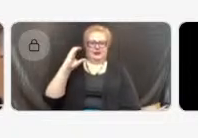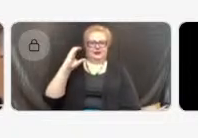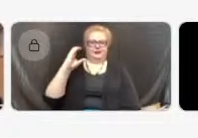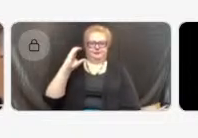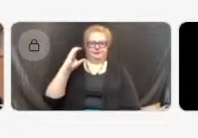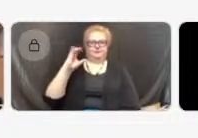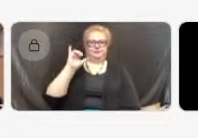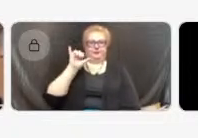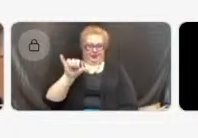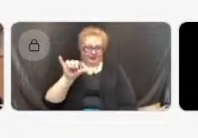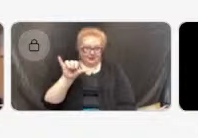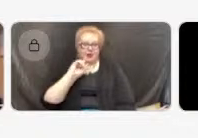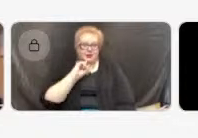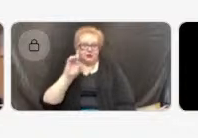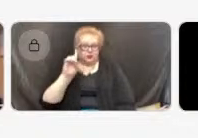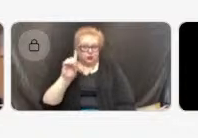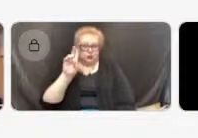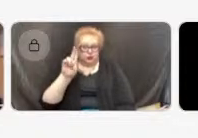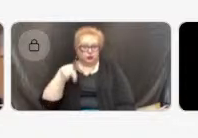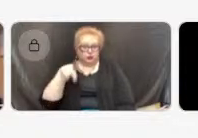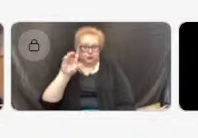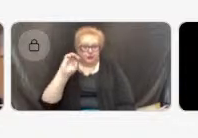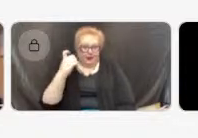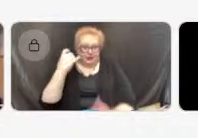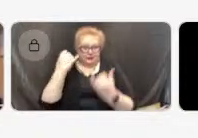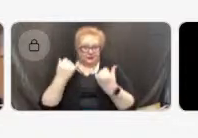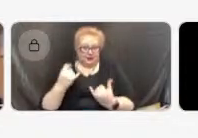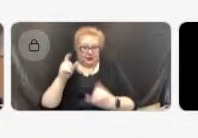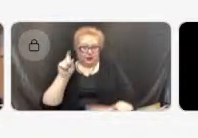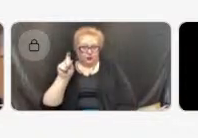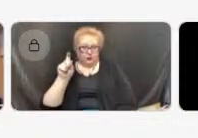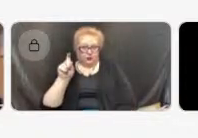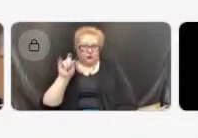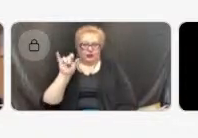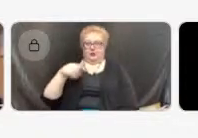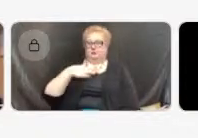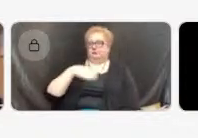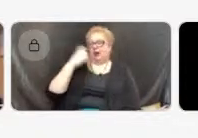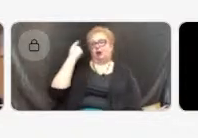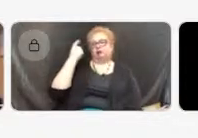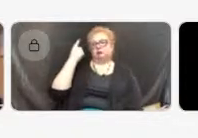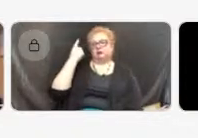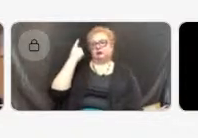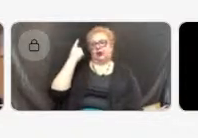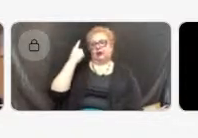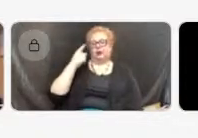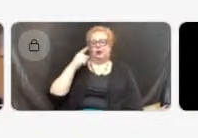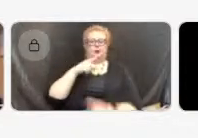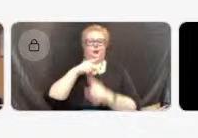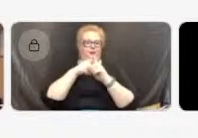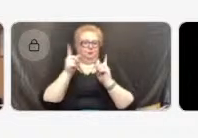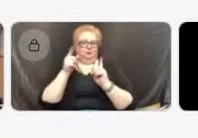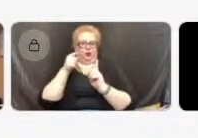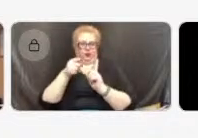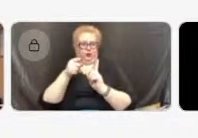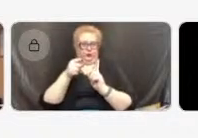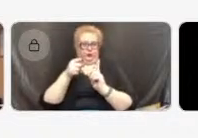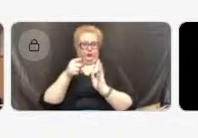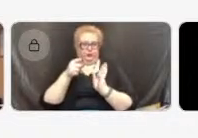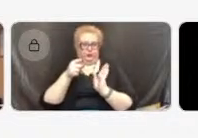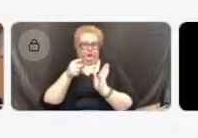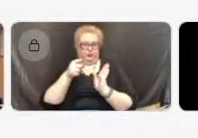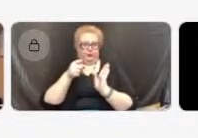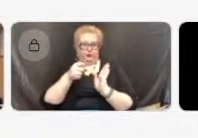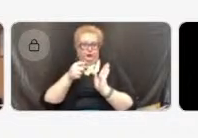Correct. And is that a duplex now? That's my understanding, yes. Okay, but you don't